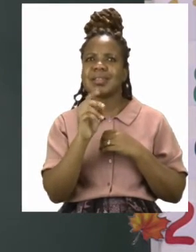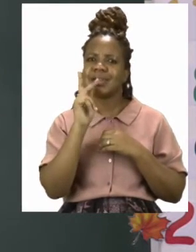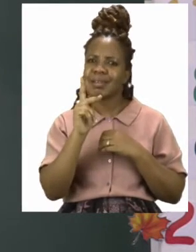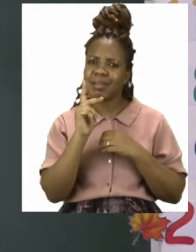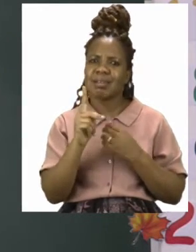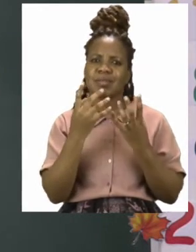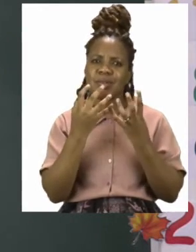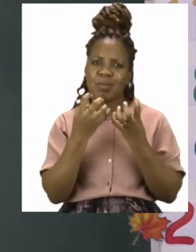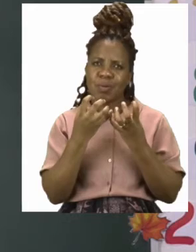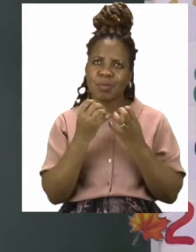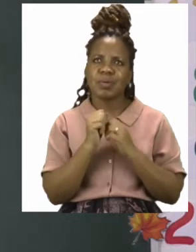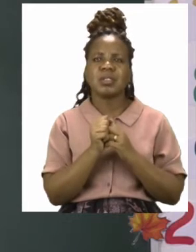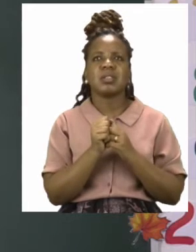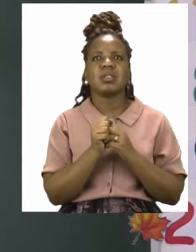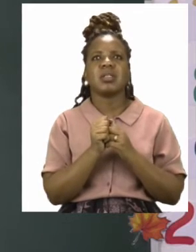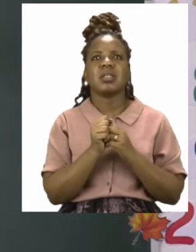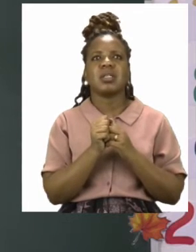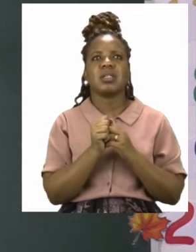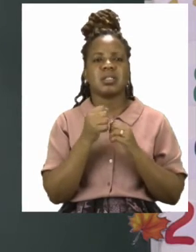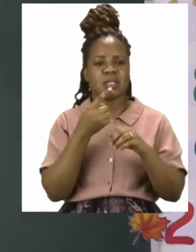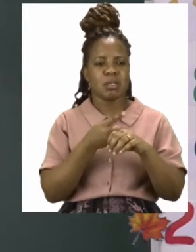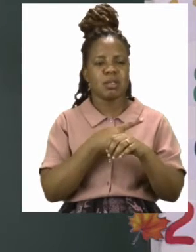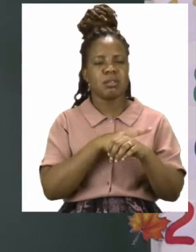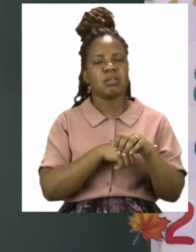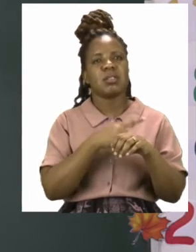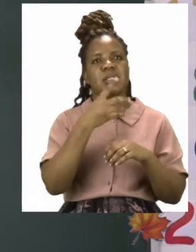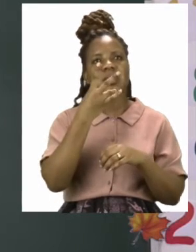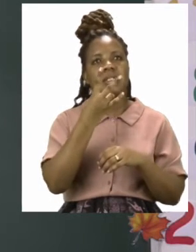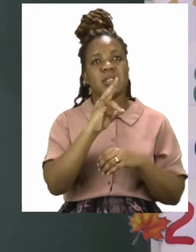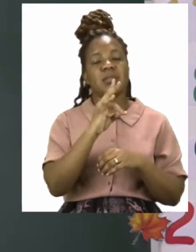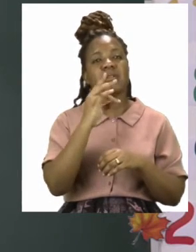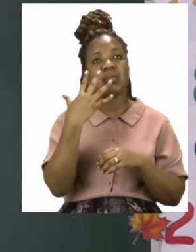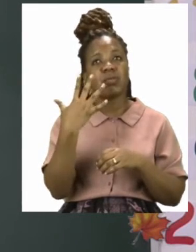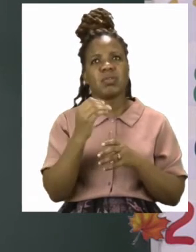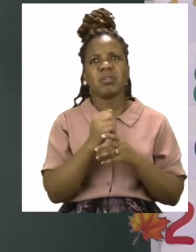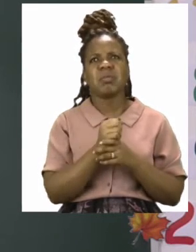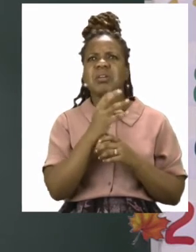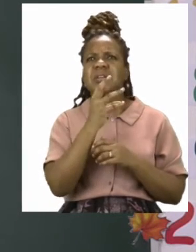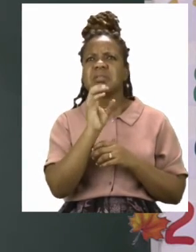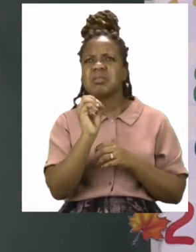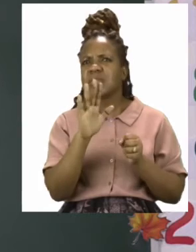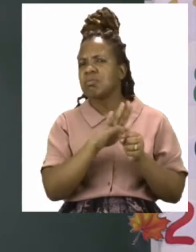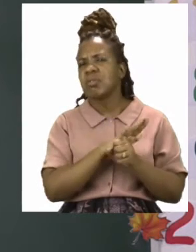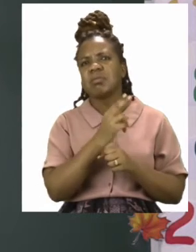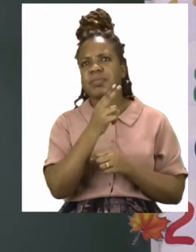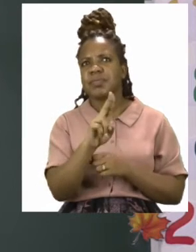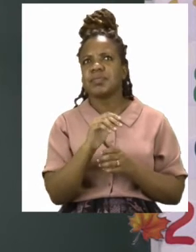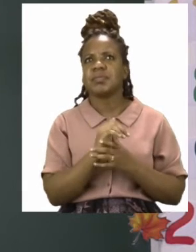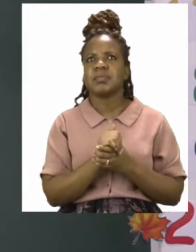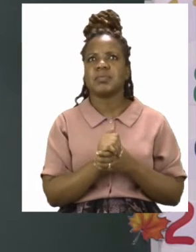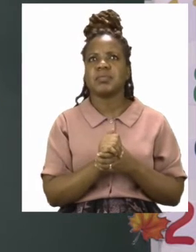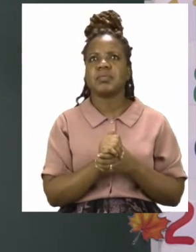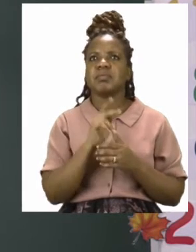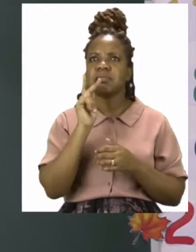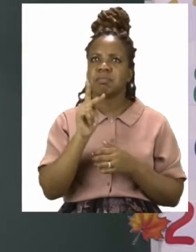to get to 75. Remember, so far we are on 60. That's not enough. So, we need to go for